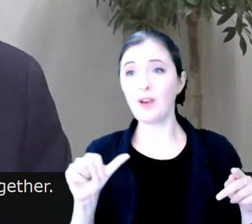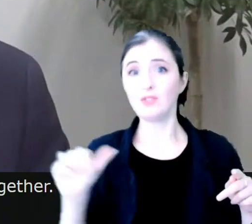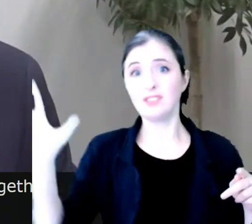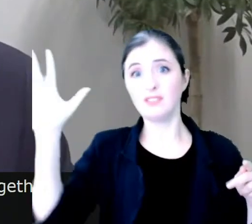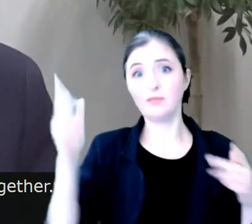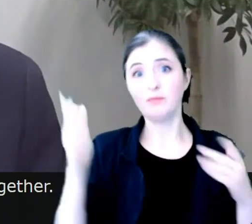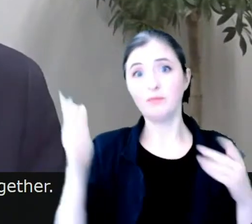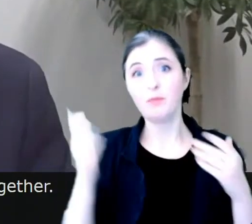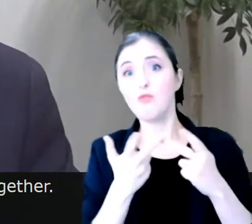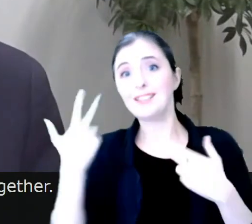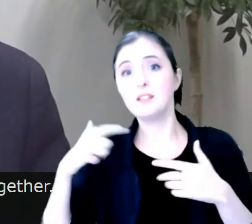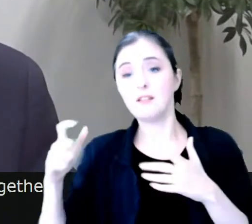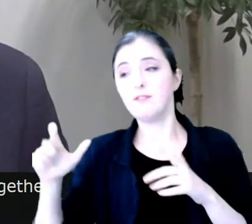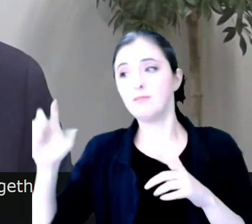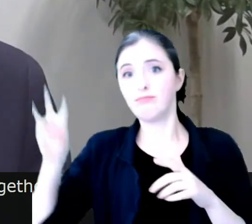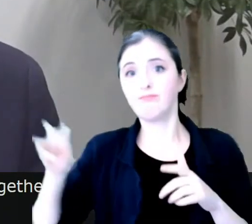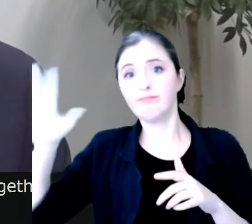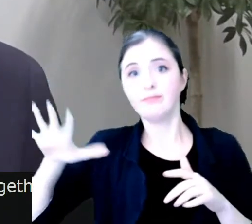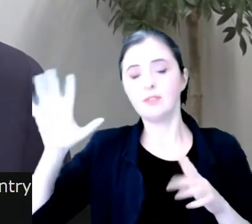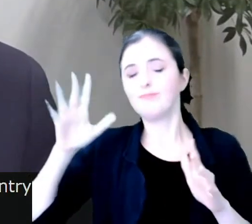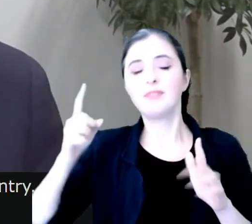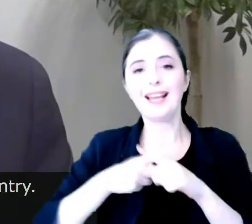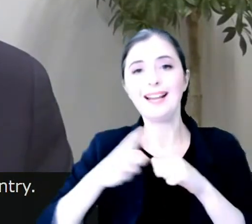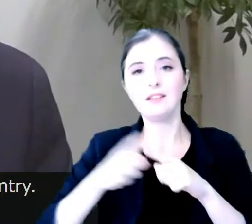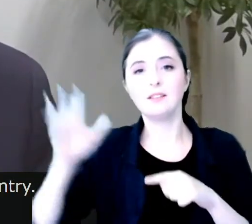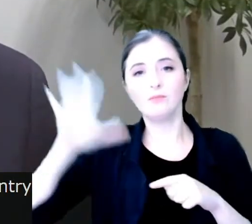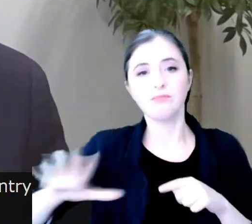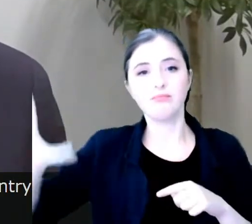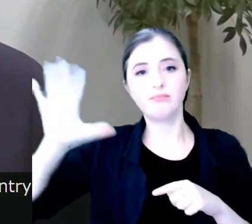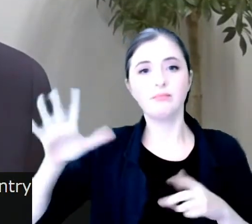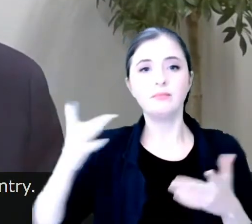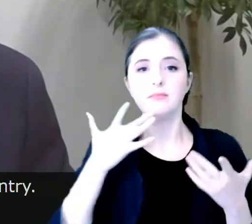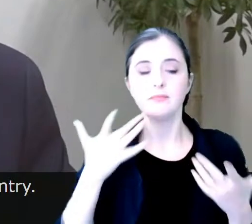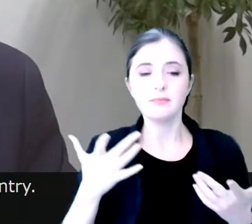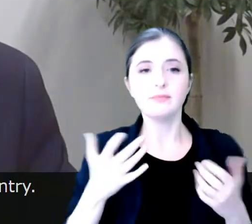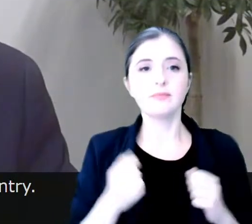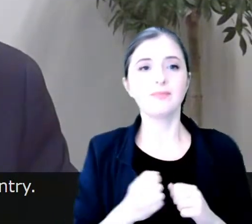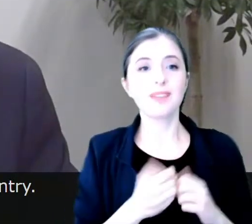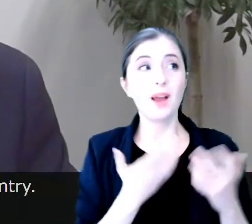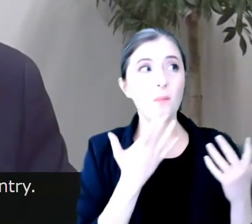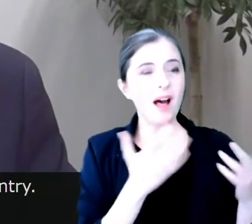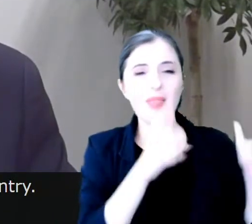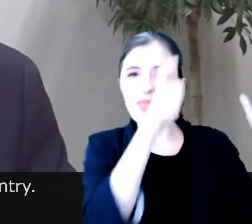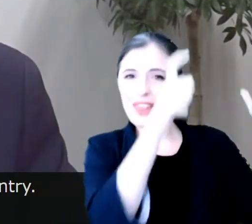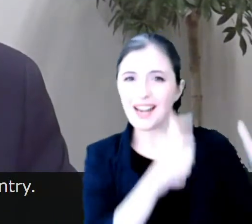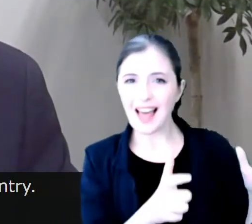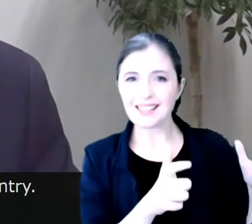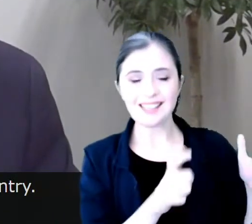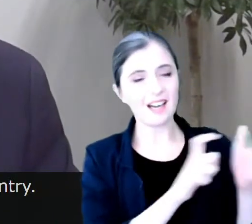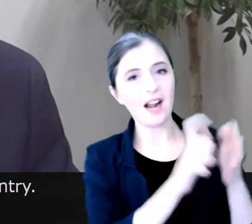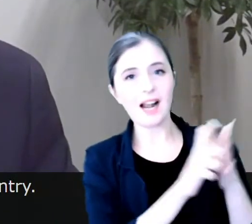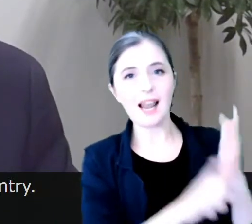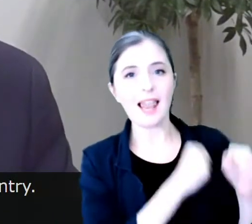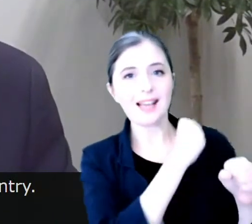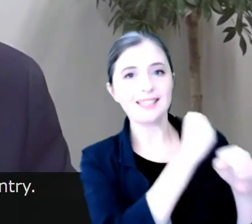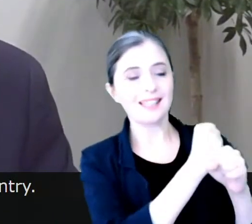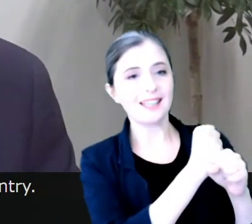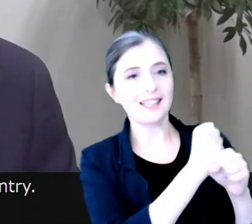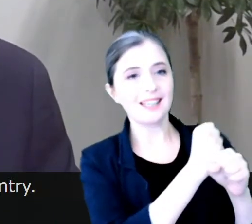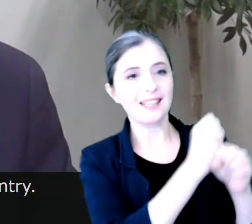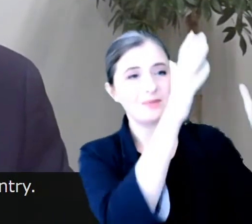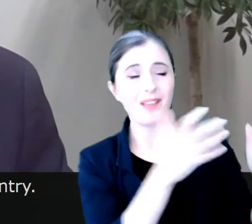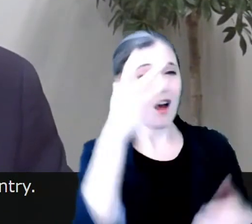be trusted in relation to stay put because of not just ACM cladding, but other cladding, the fire service have a real challenge. And that's why you're